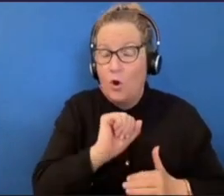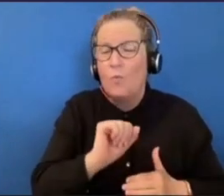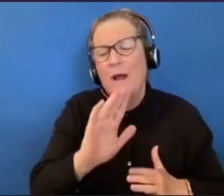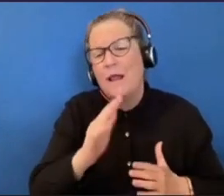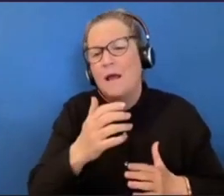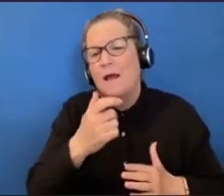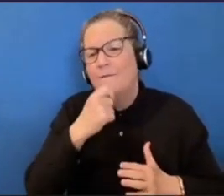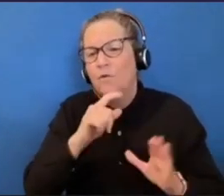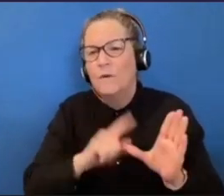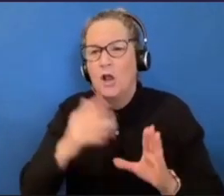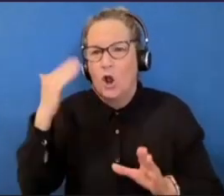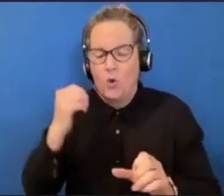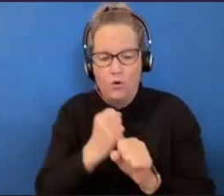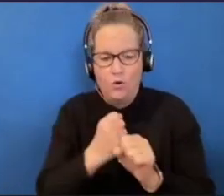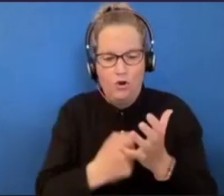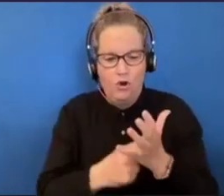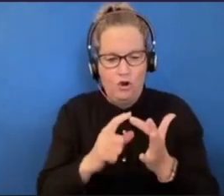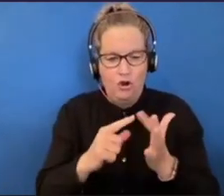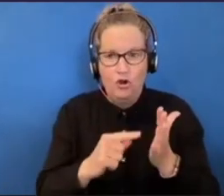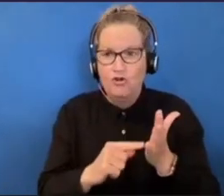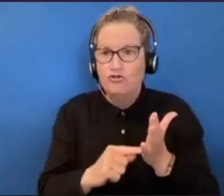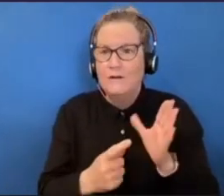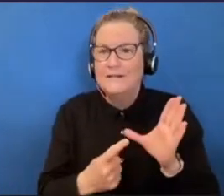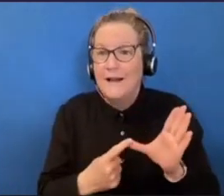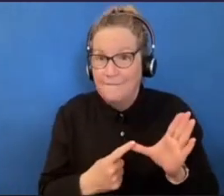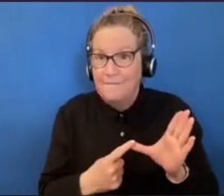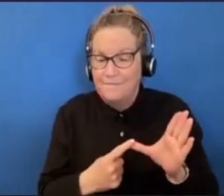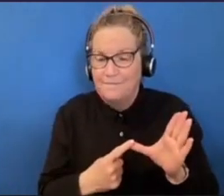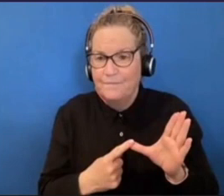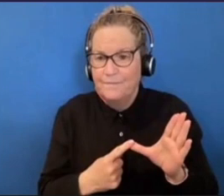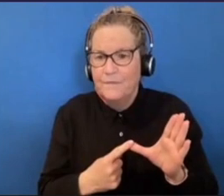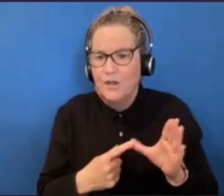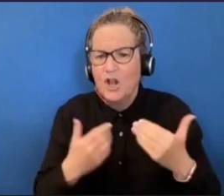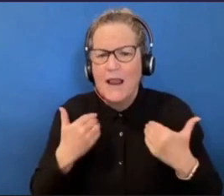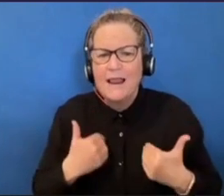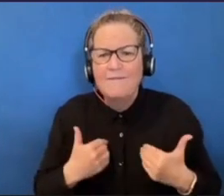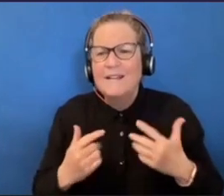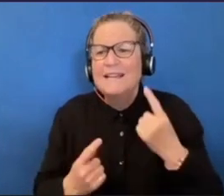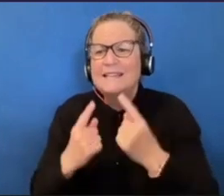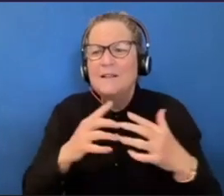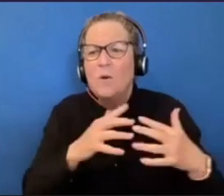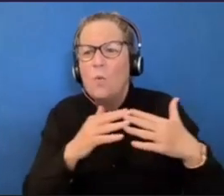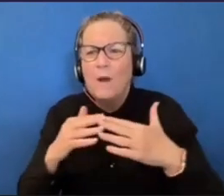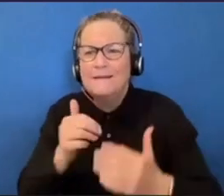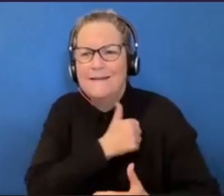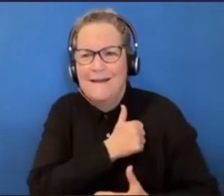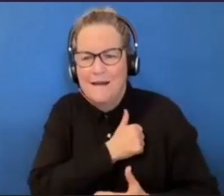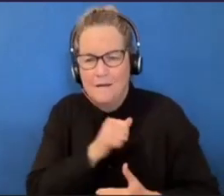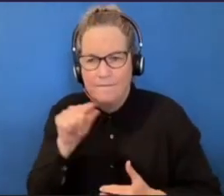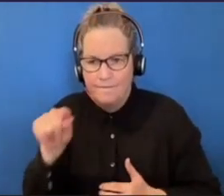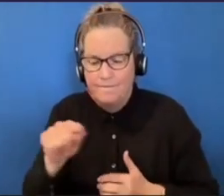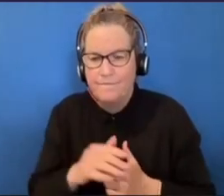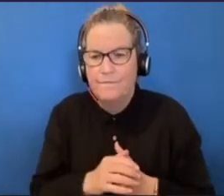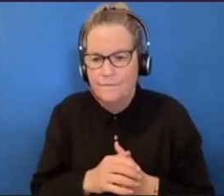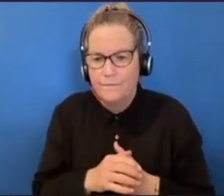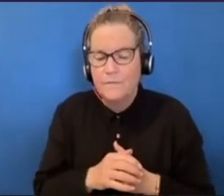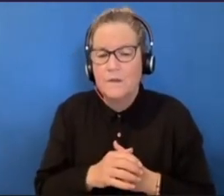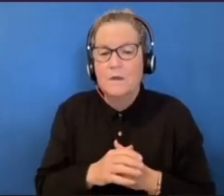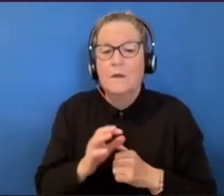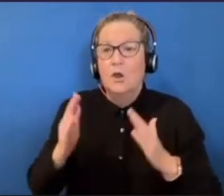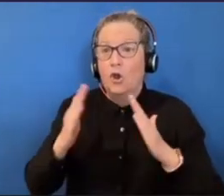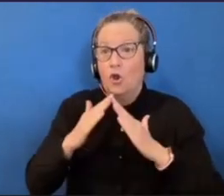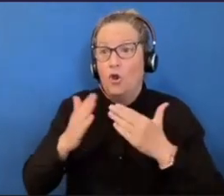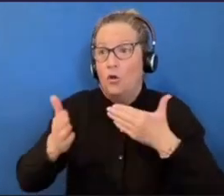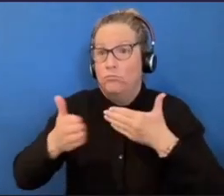into Greta's apartment in a city in the west of Canada. And the supporter answered the door and took my coat